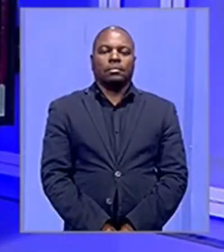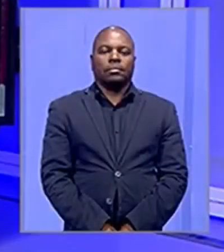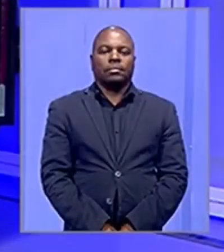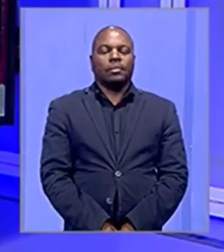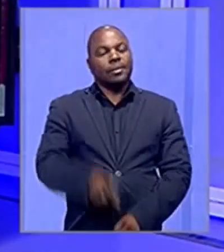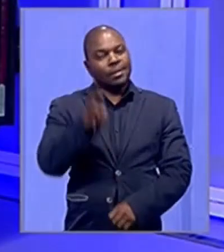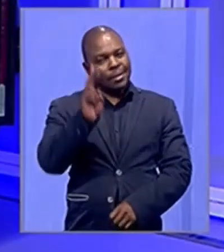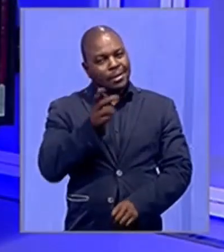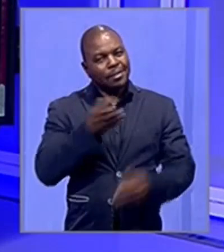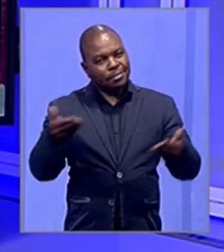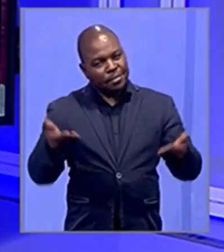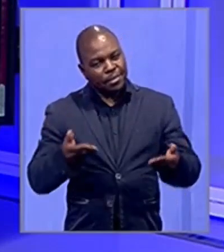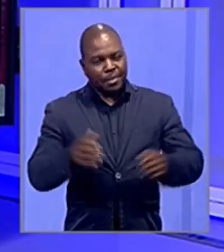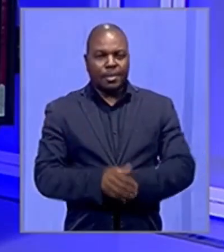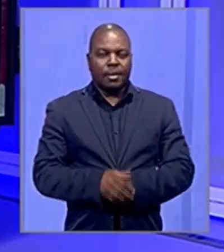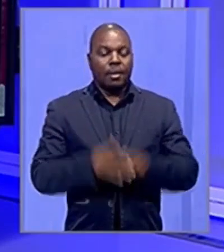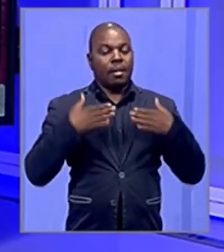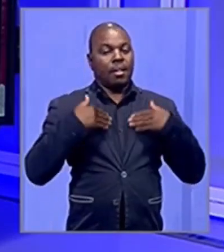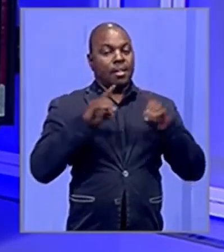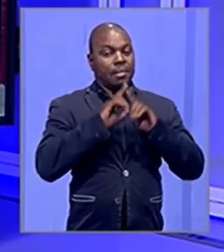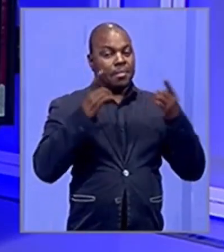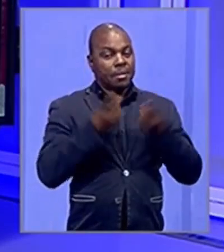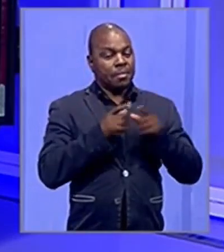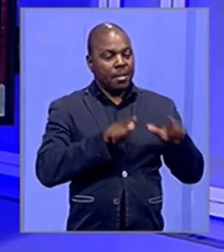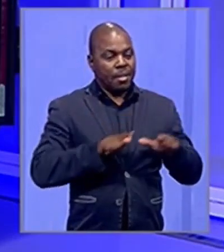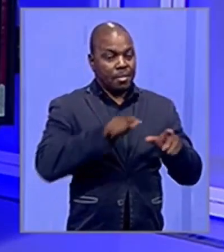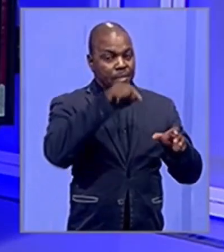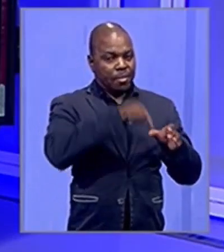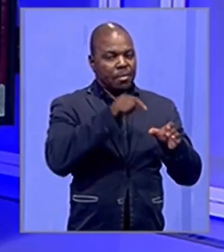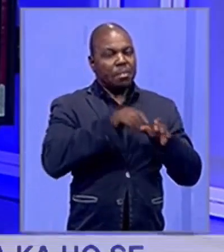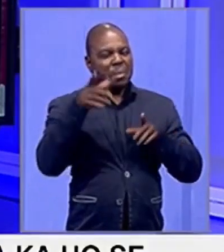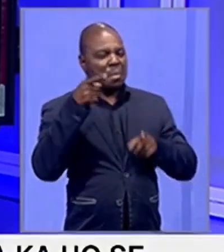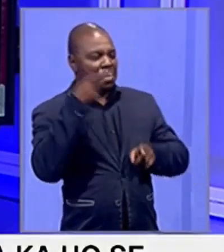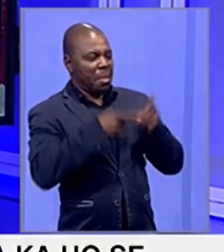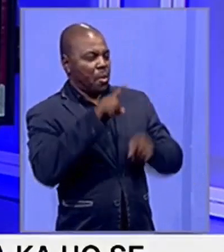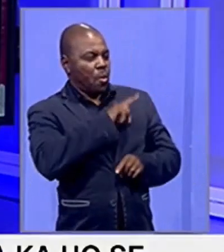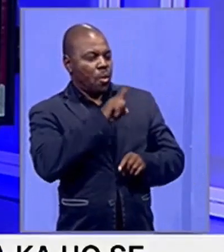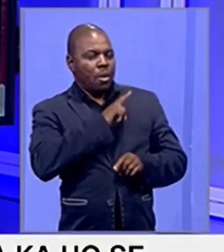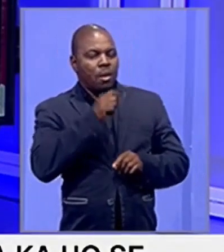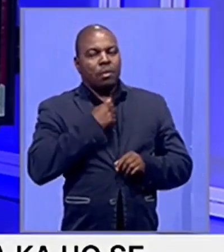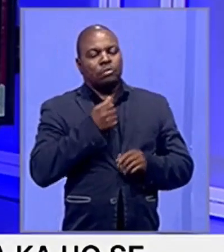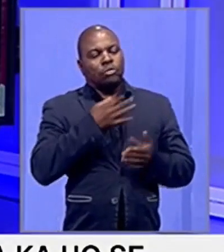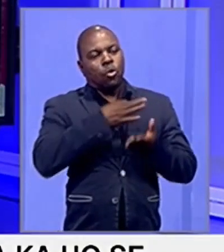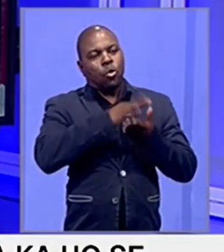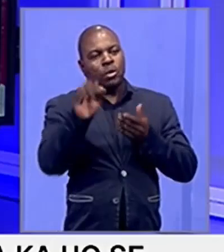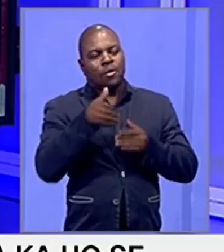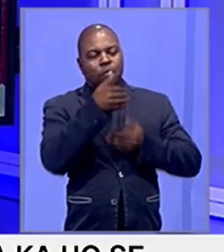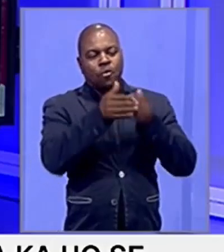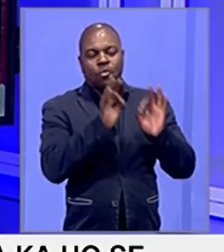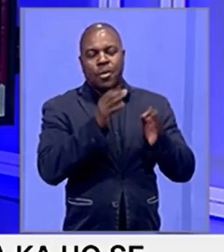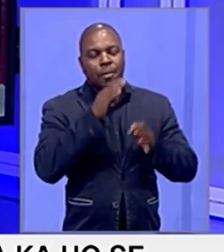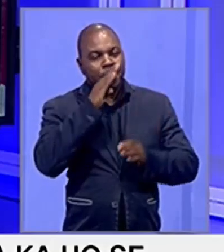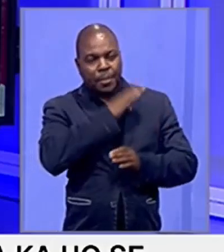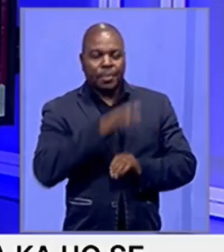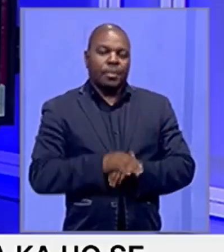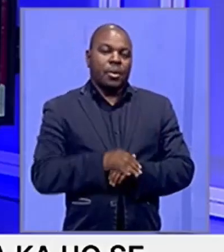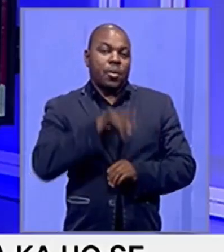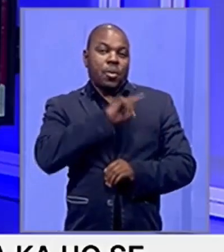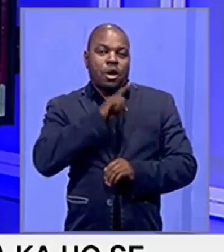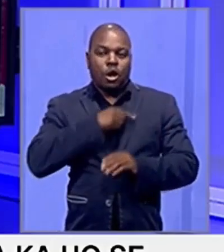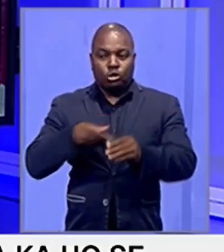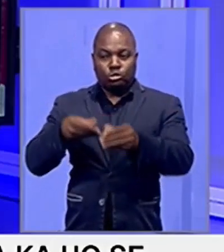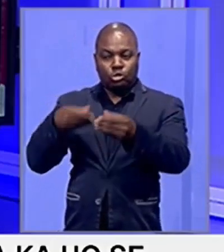Re boela go amohela lefapha la bophelo la Limpopo le qoswa ka ho se latele metjha e nepahetseng ya kabo ya dithendara. Sena se tla ka mora hore